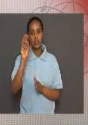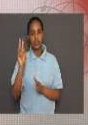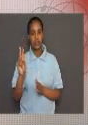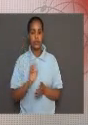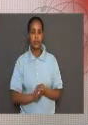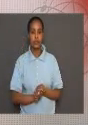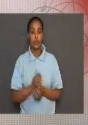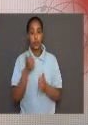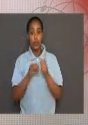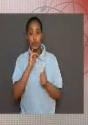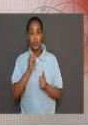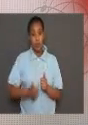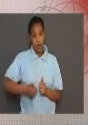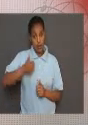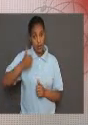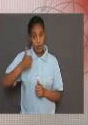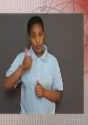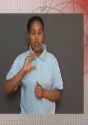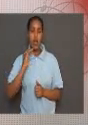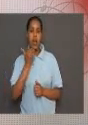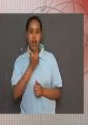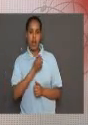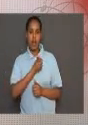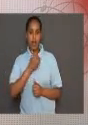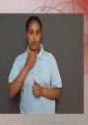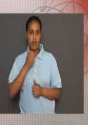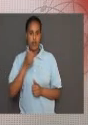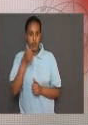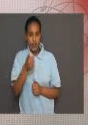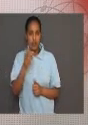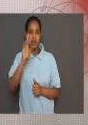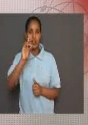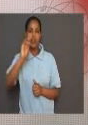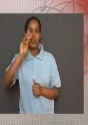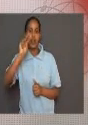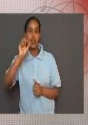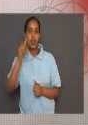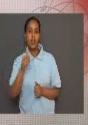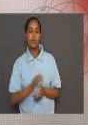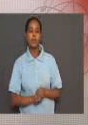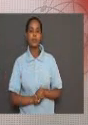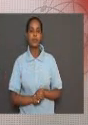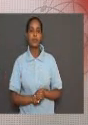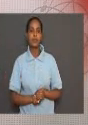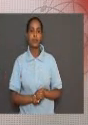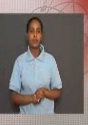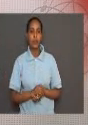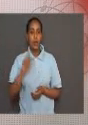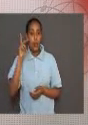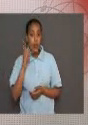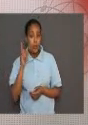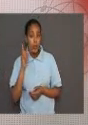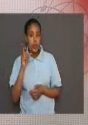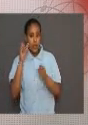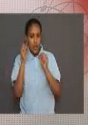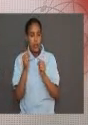Another example is oxygen, which is the backbone of our very own